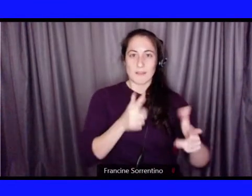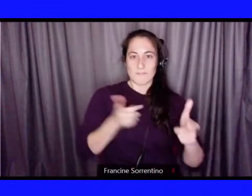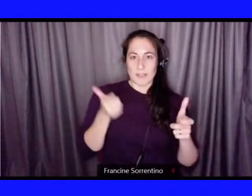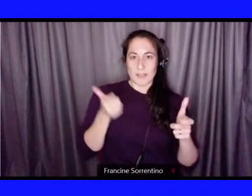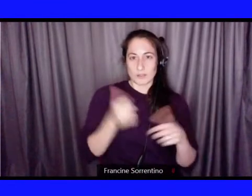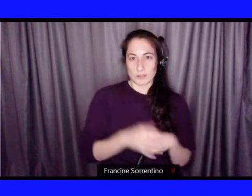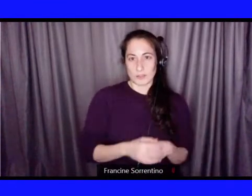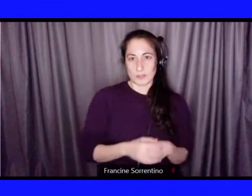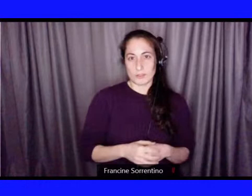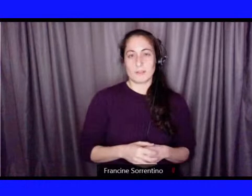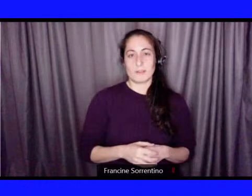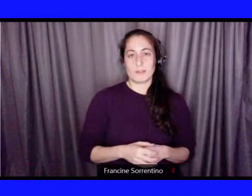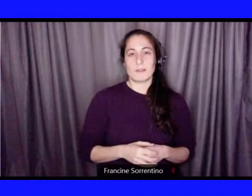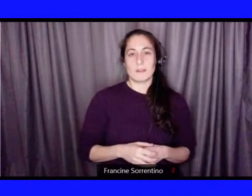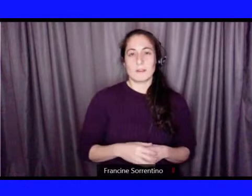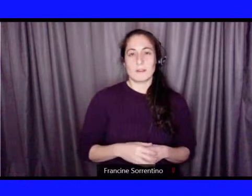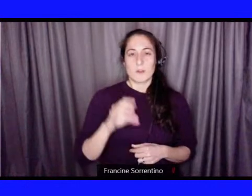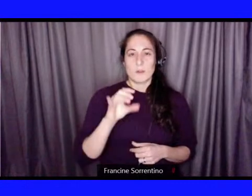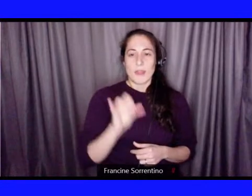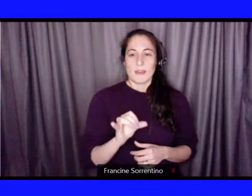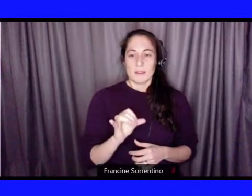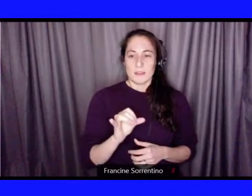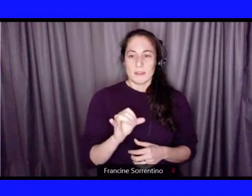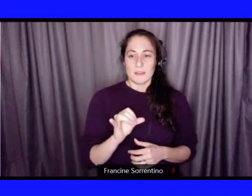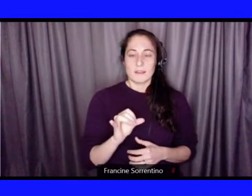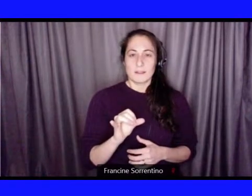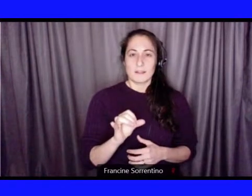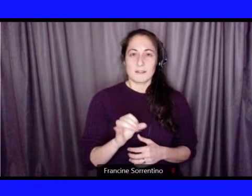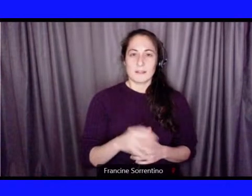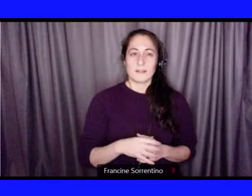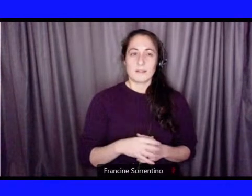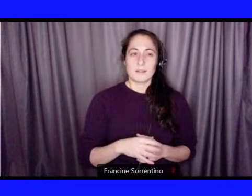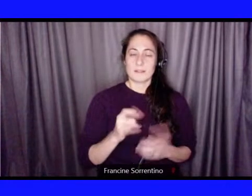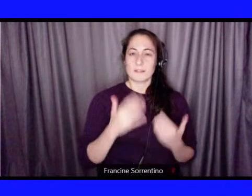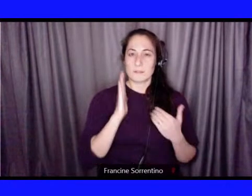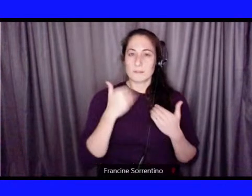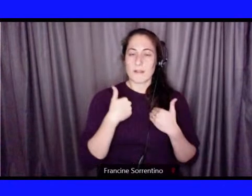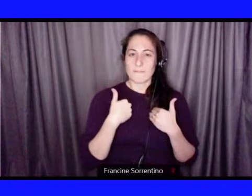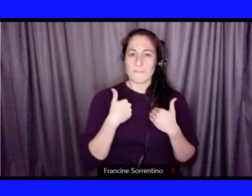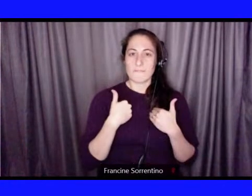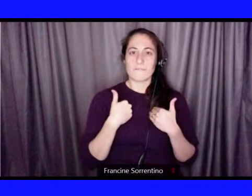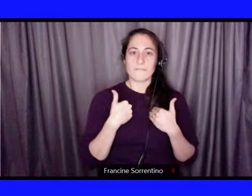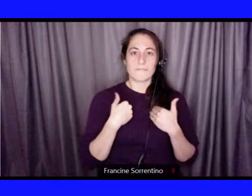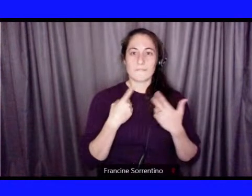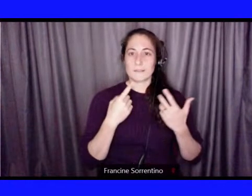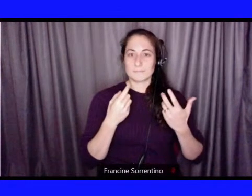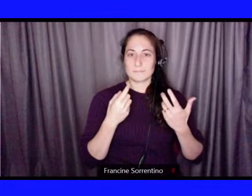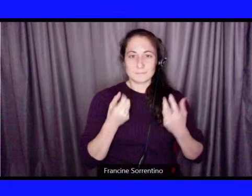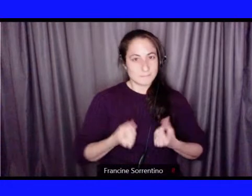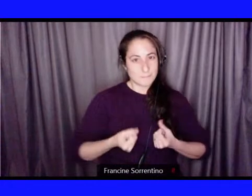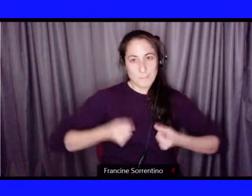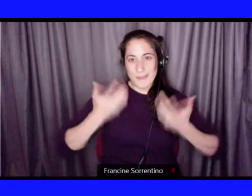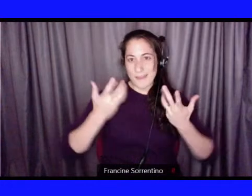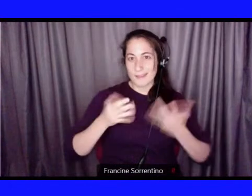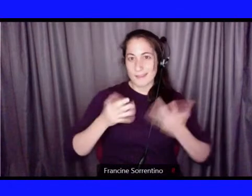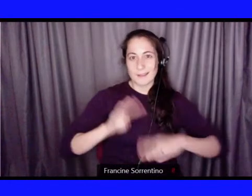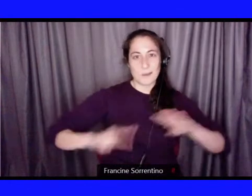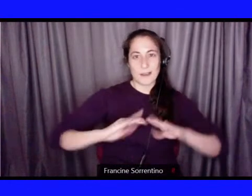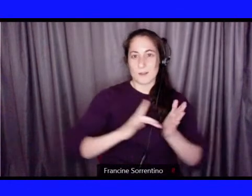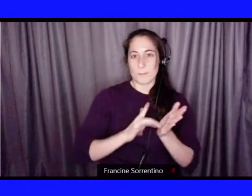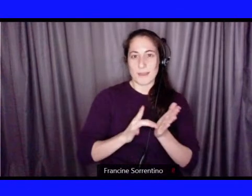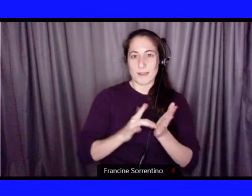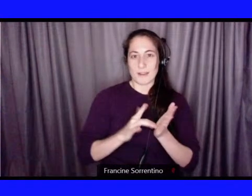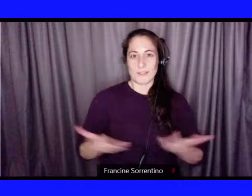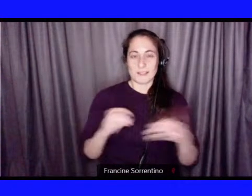so the 80% meant that we integrated 574 out of 714 targeted for that